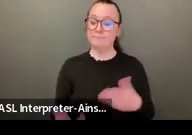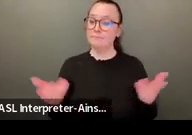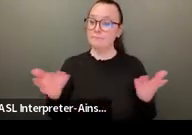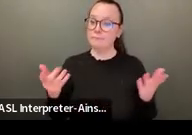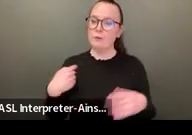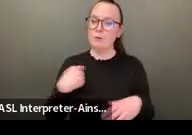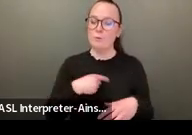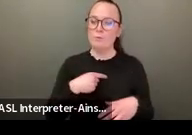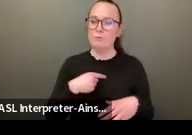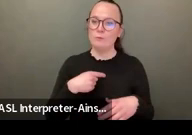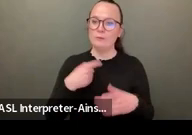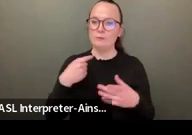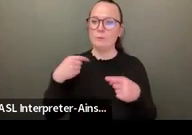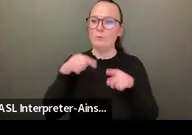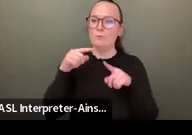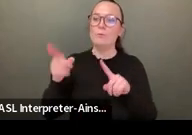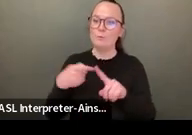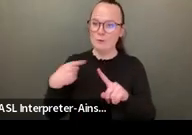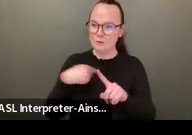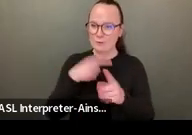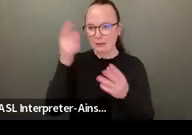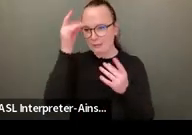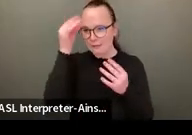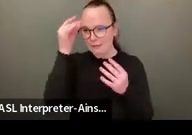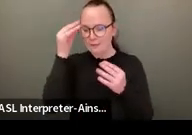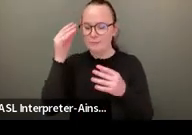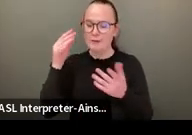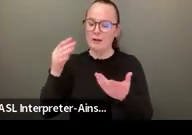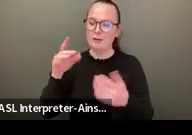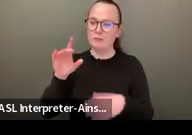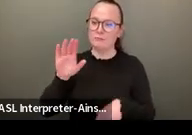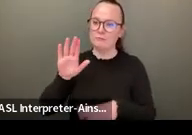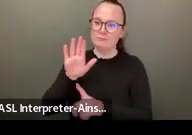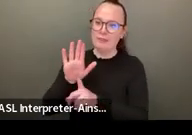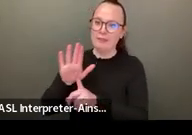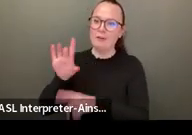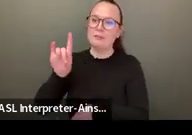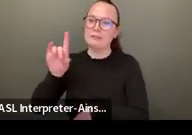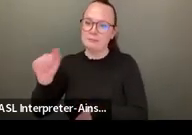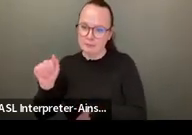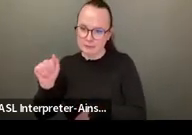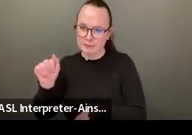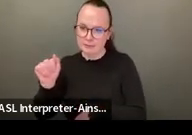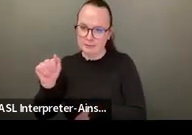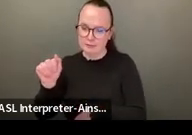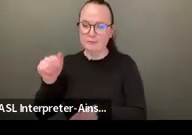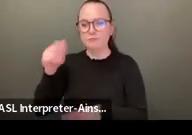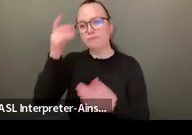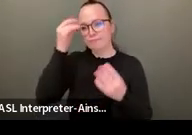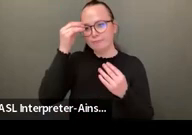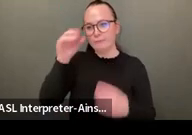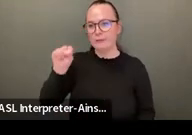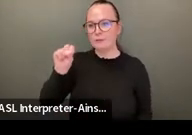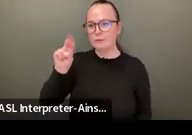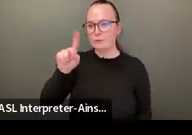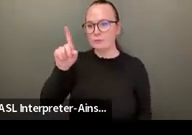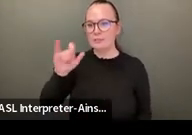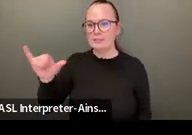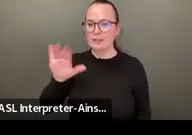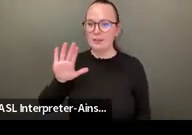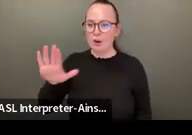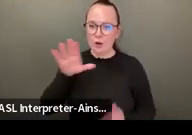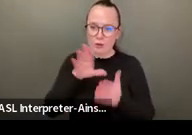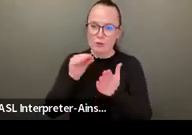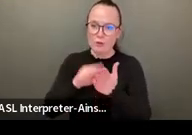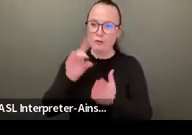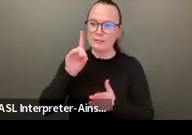students, the nature or severity of the student's disability. So just thinking about Susie's learning disability